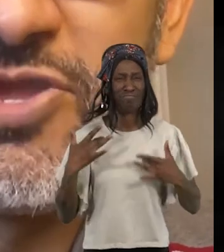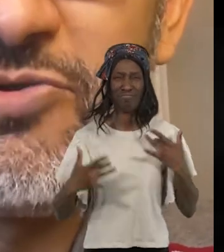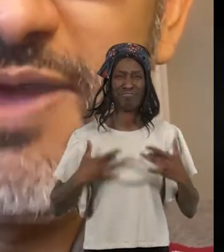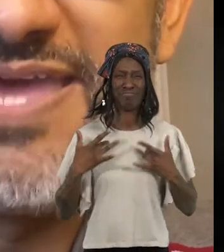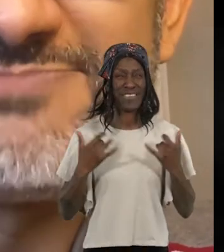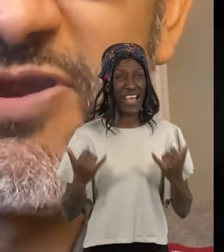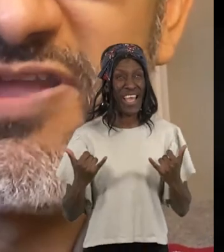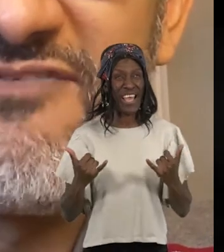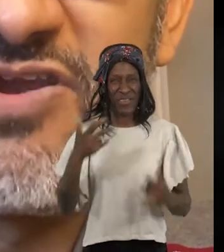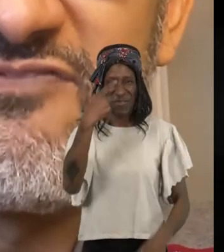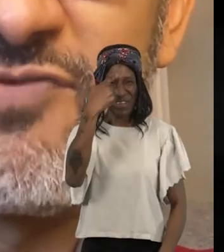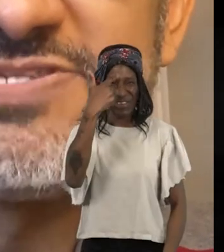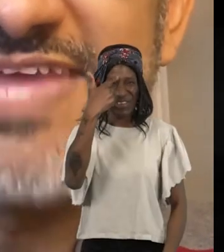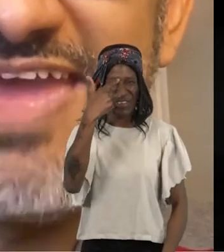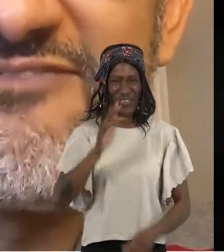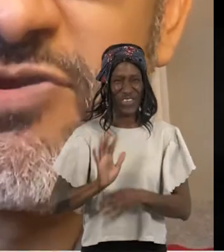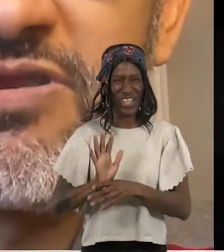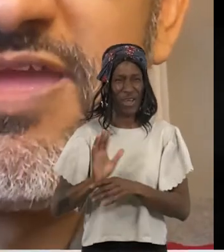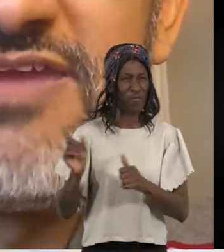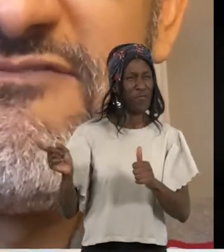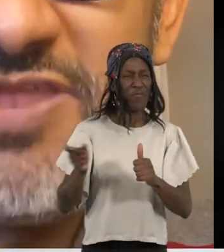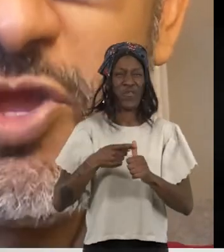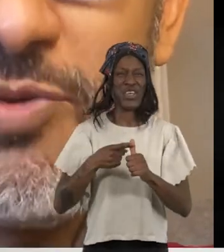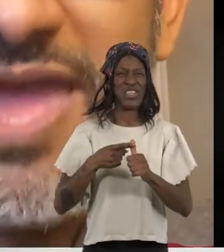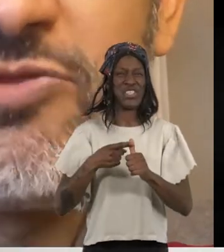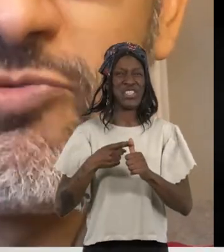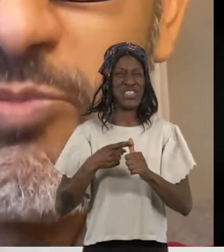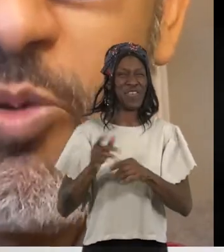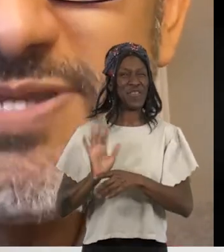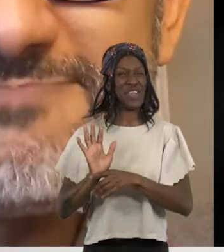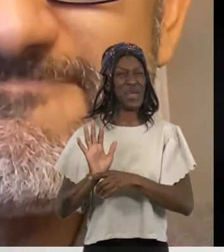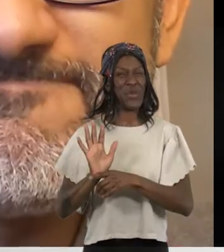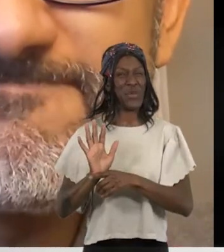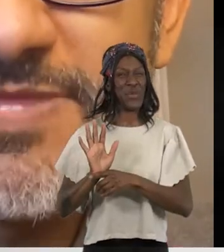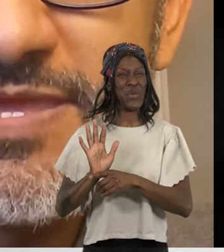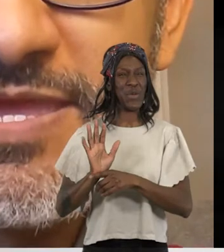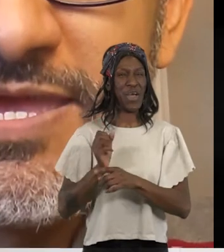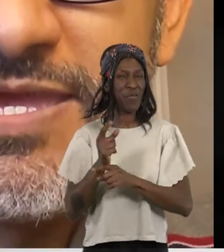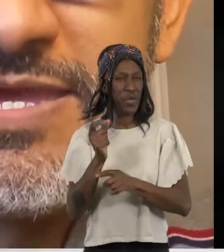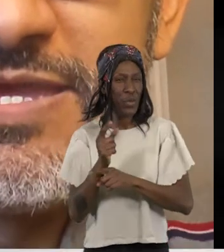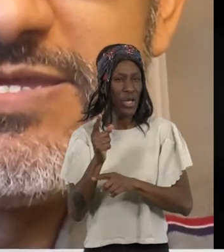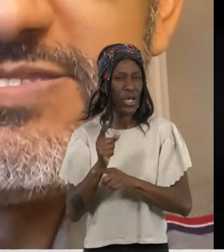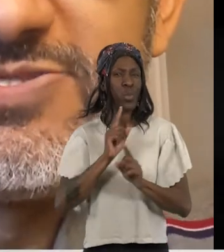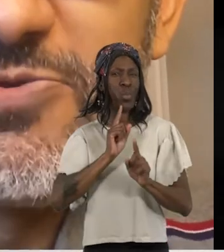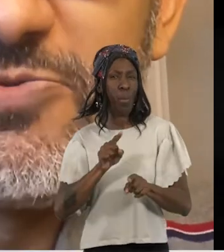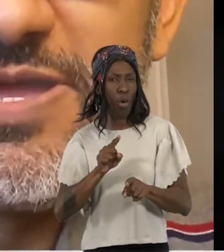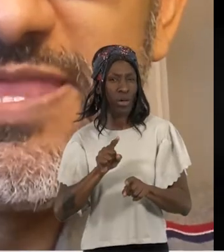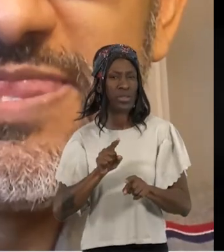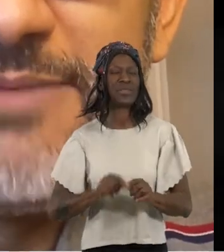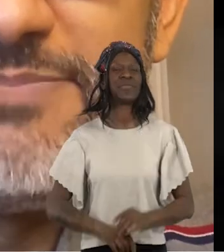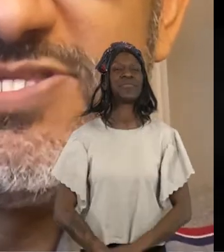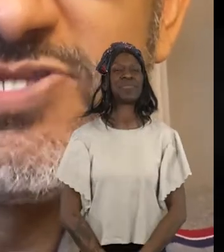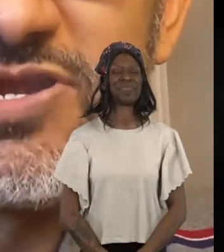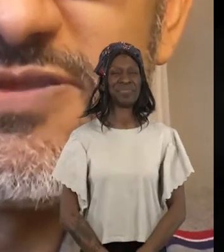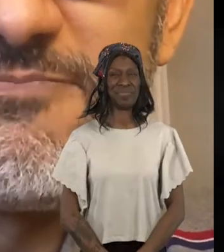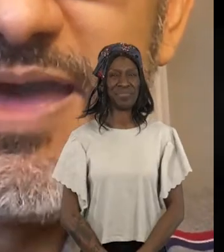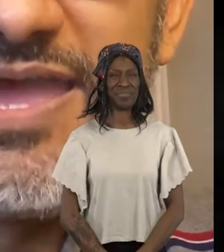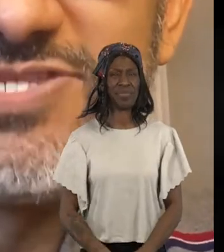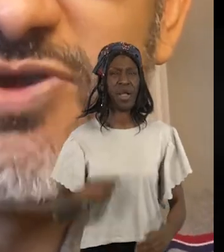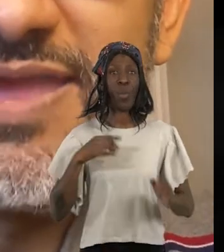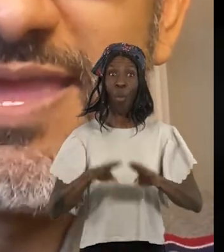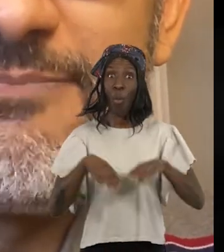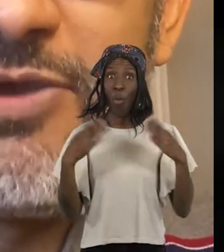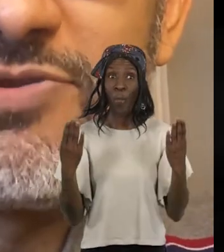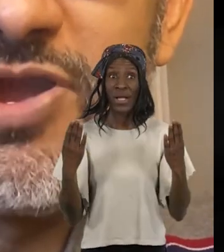this video as part of our first ever video annual report. So let me start